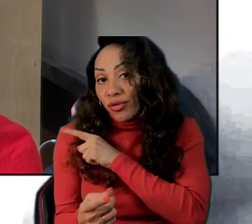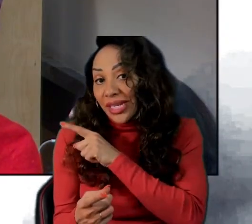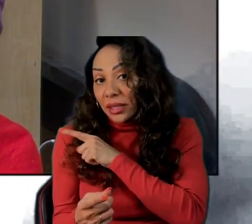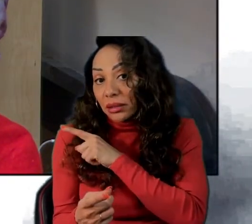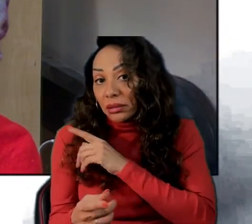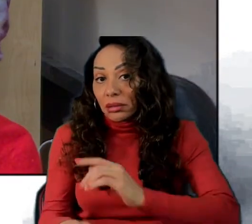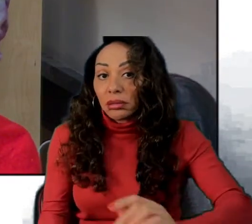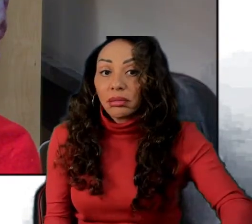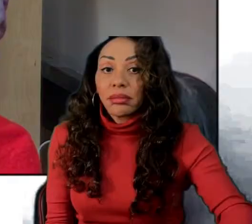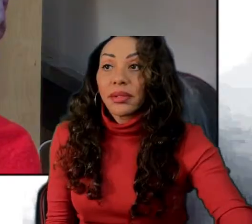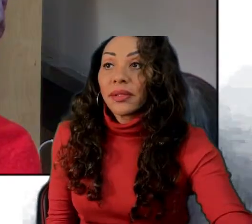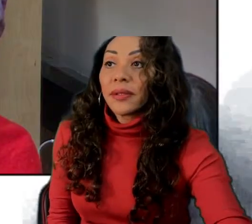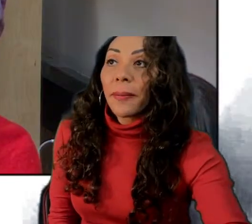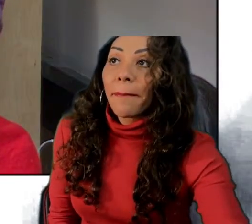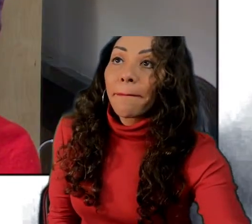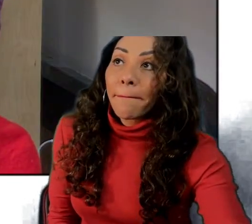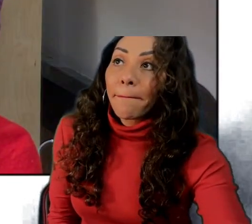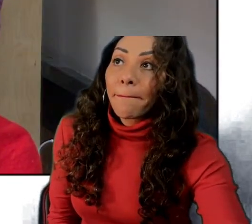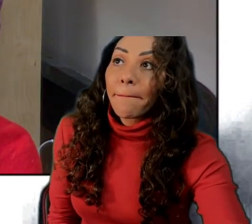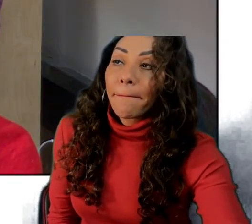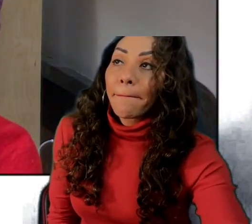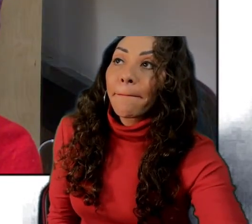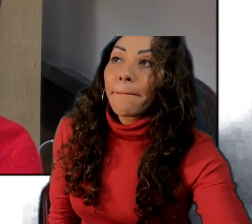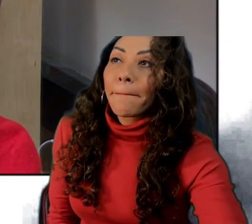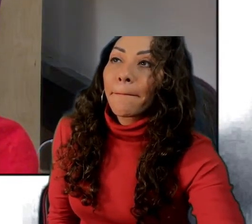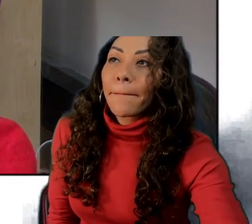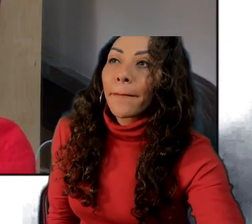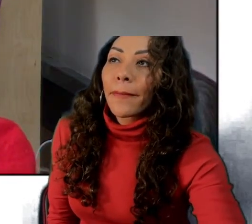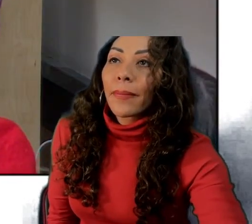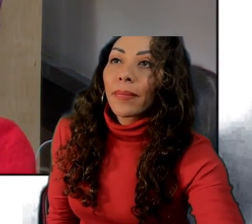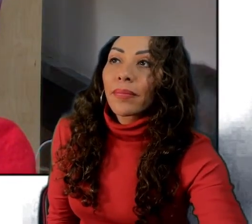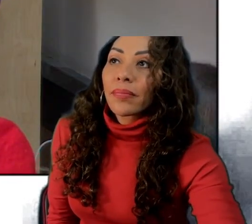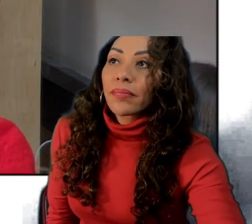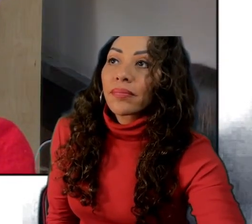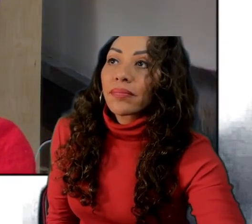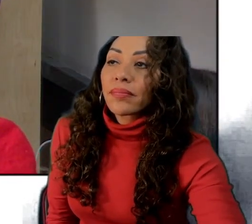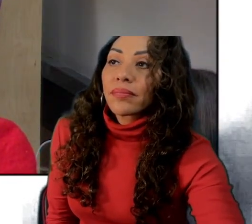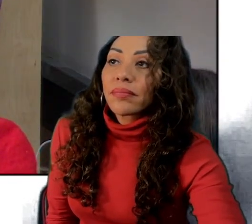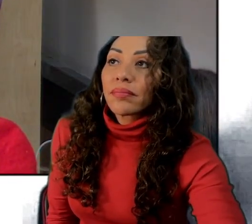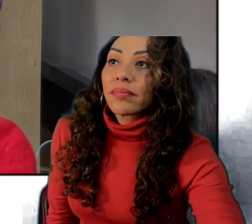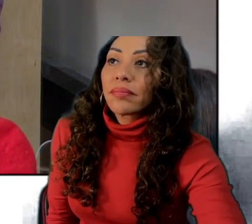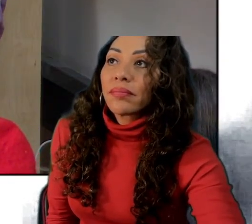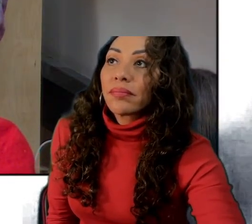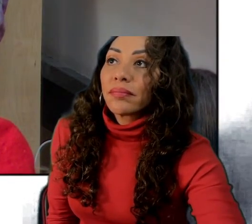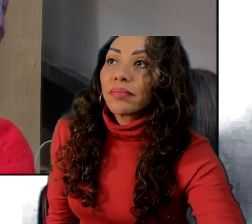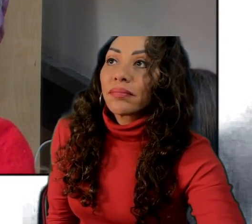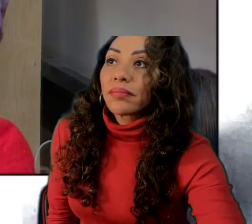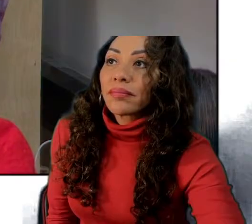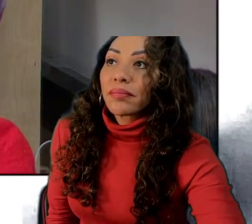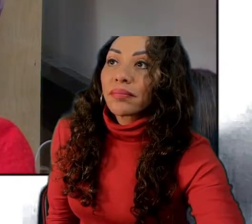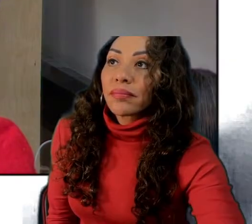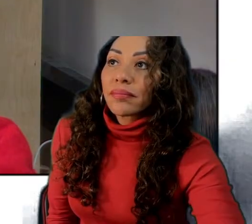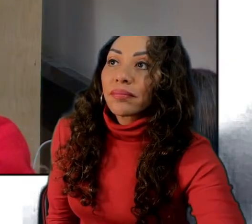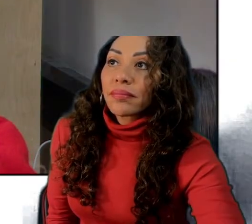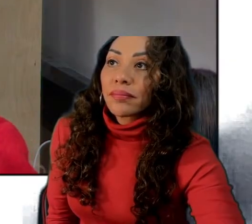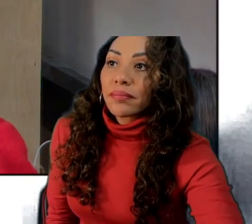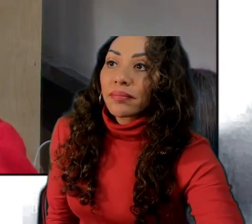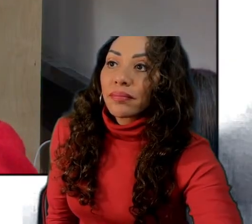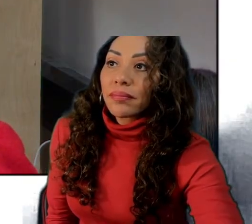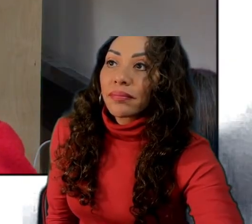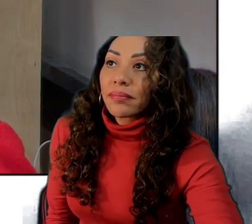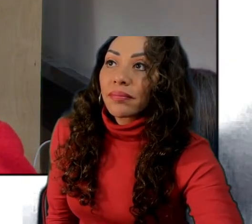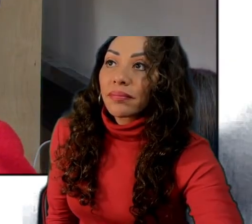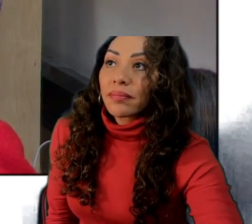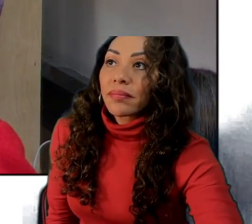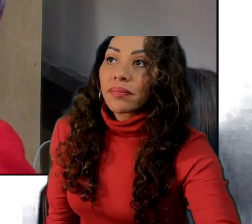So yeah, that's why. And it seems to be quite like a energy efficient way